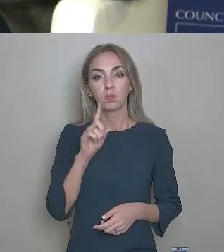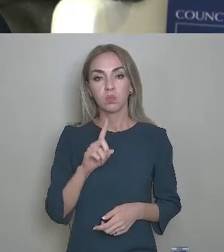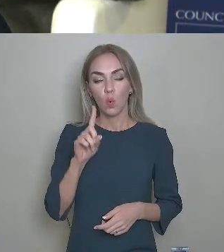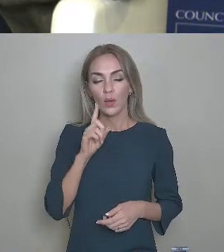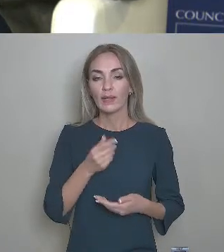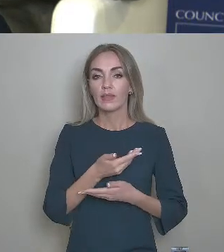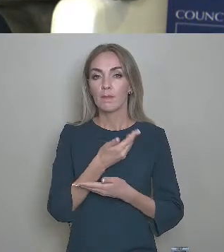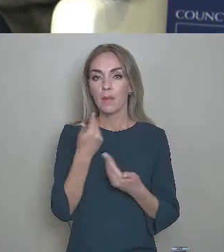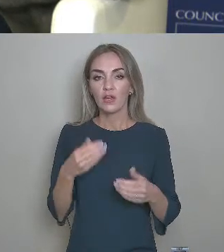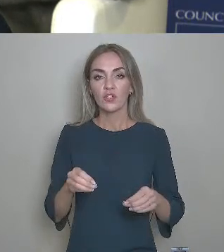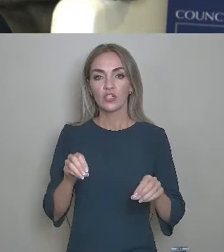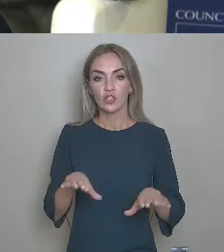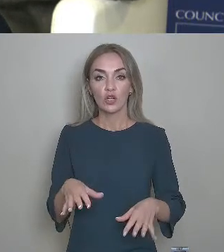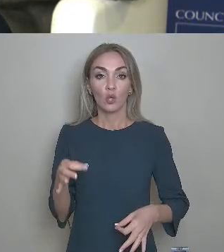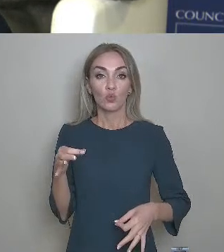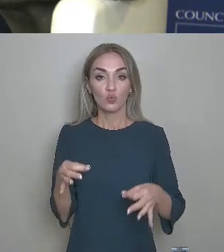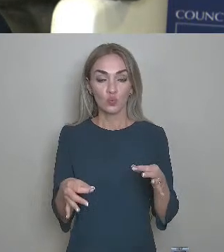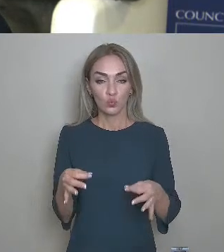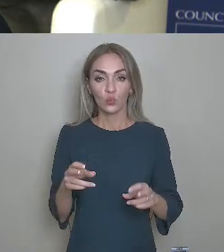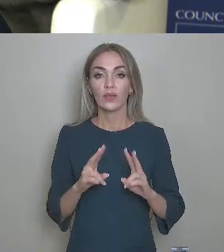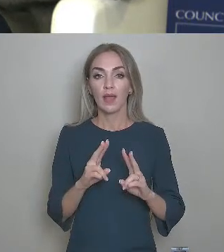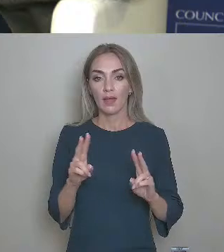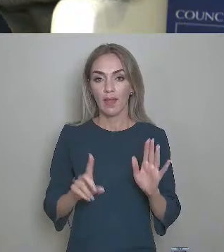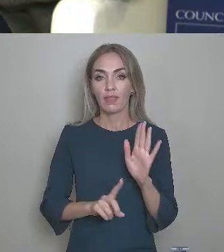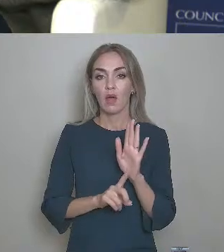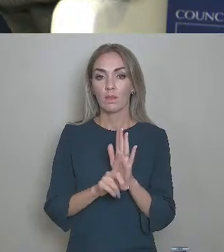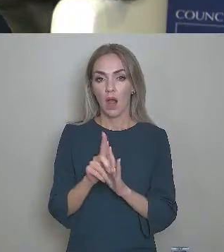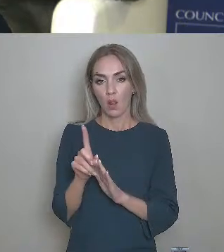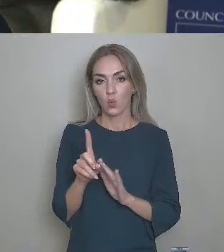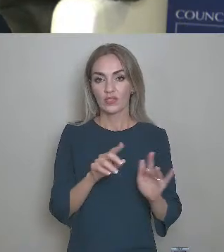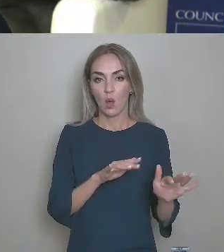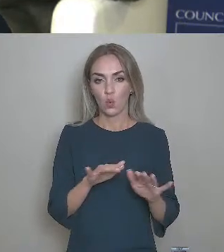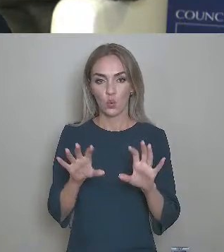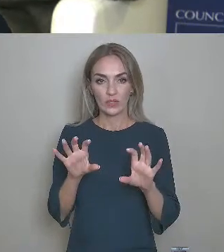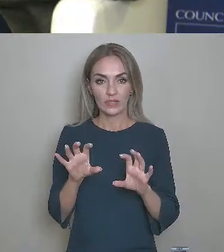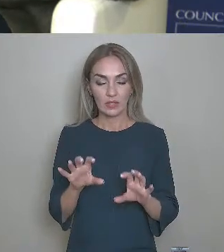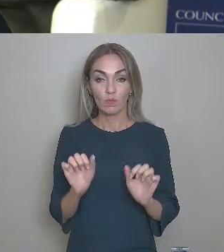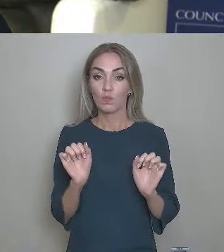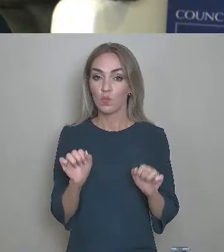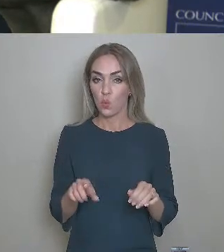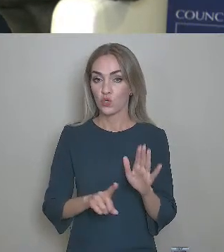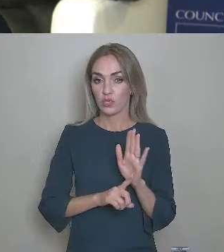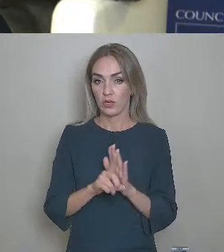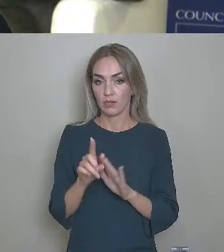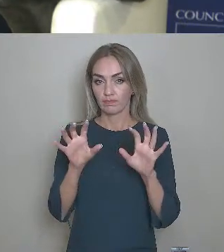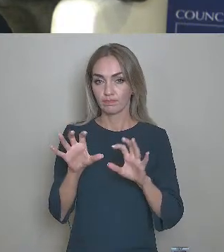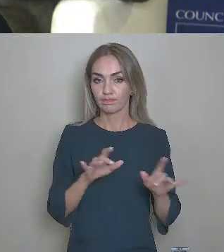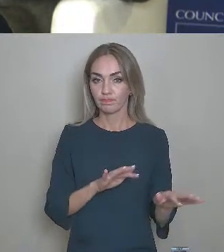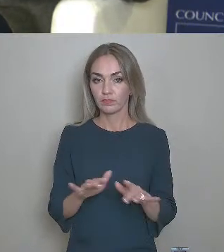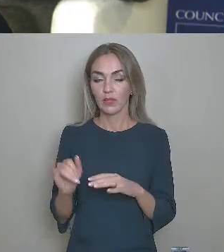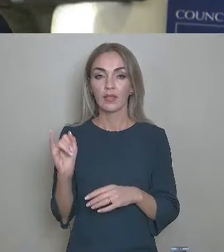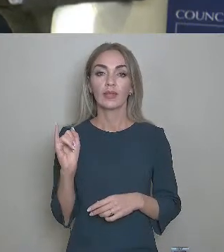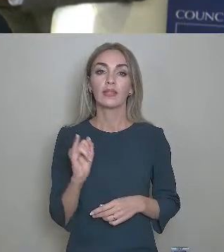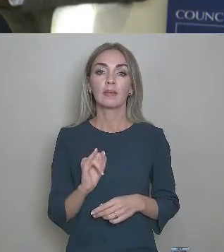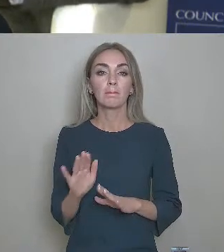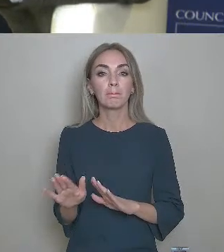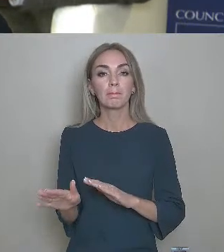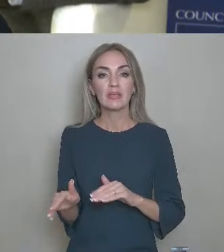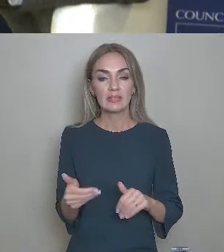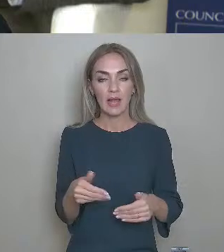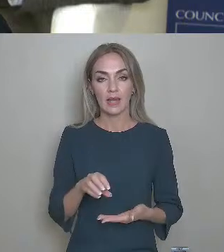the person is entitled to vote until there is a court ruling that came into effect, and it can come into